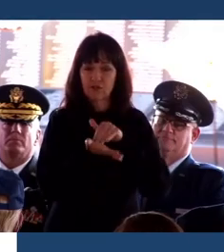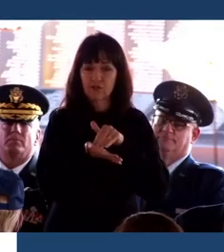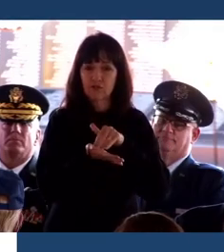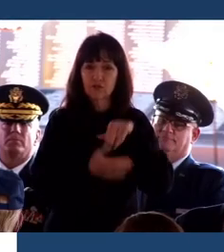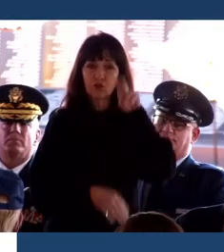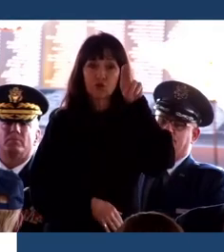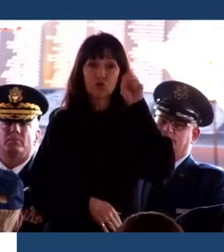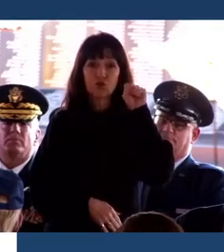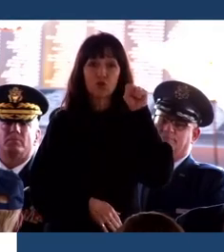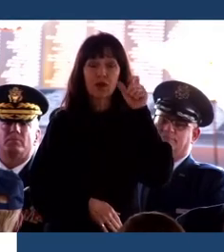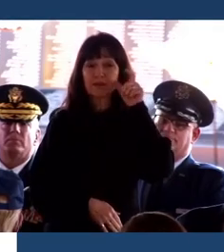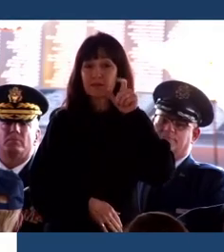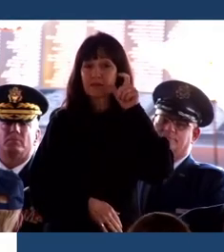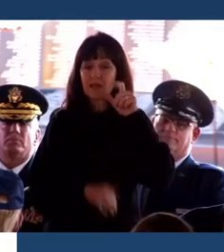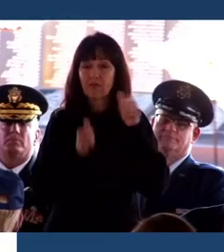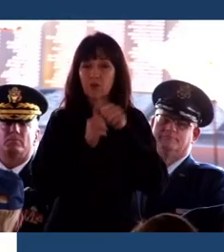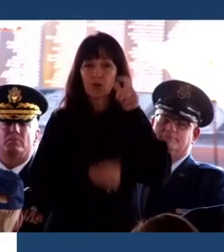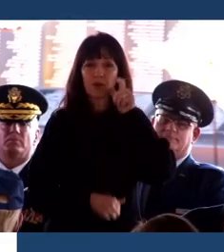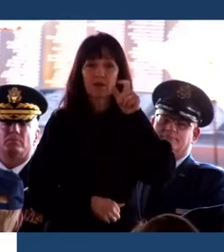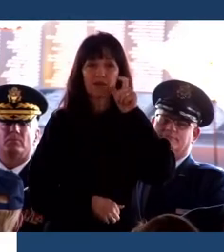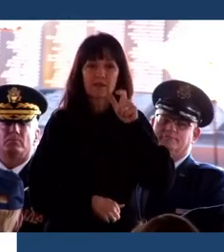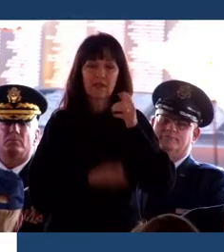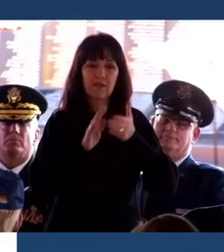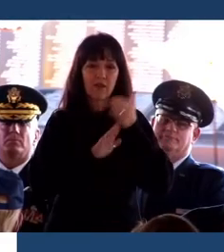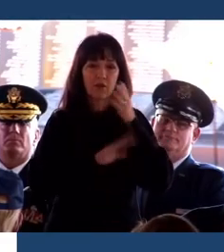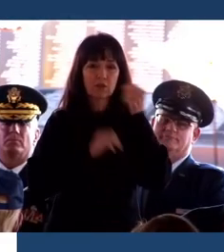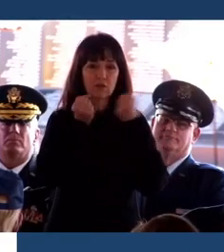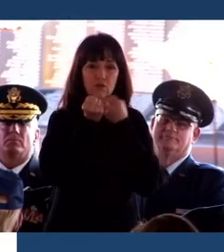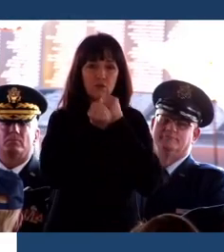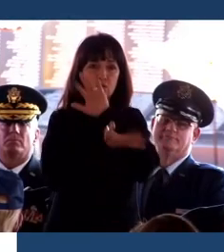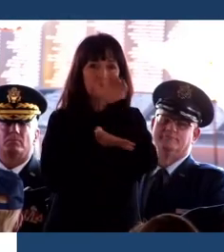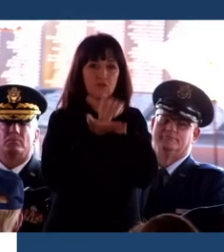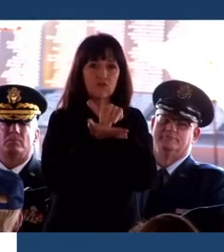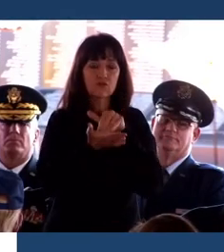United States Navy, with Navy Operations and Support Center,